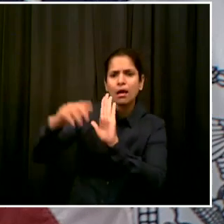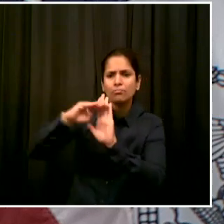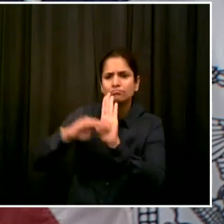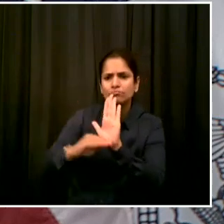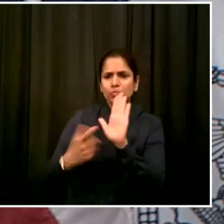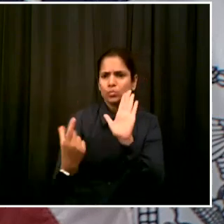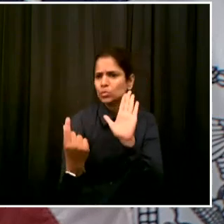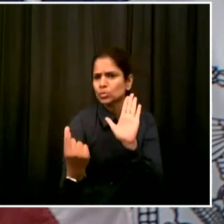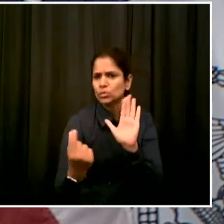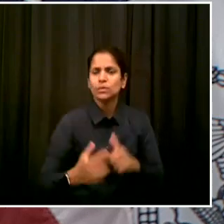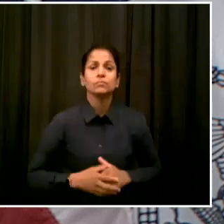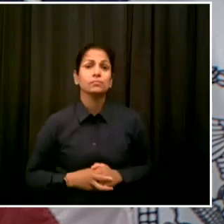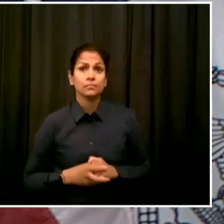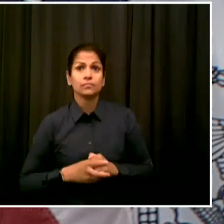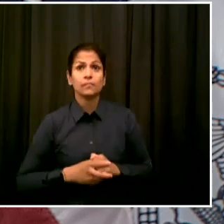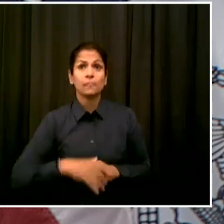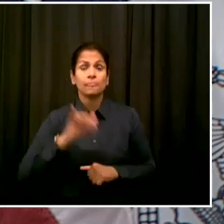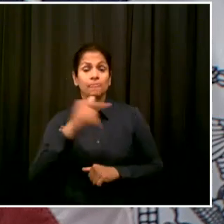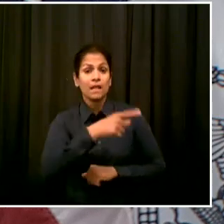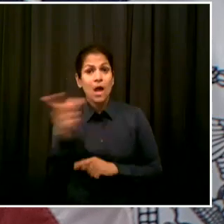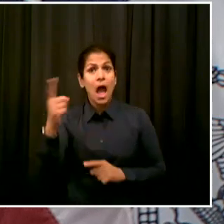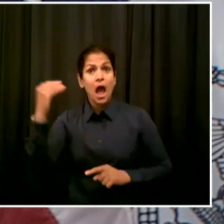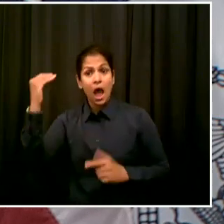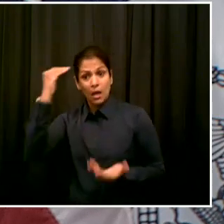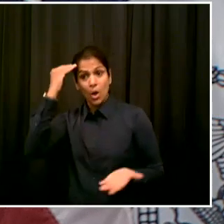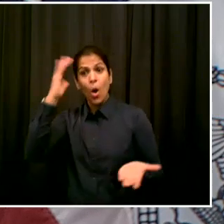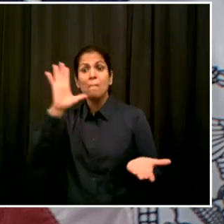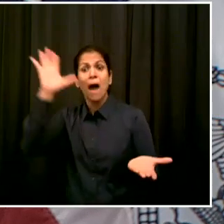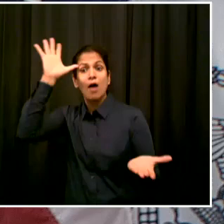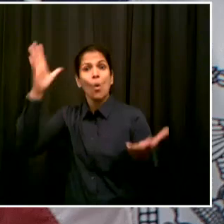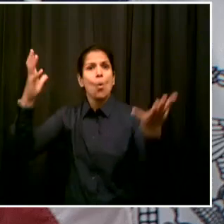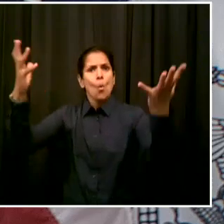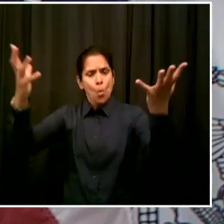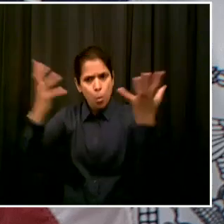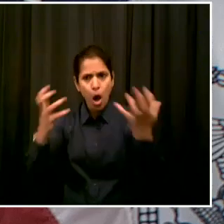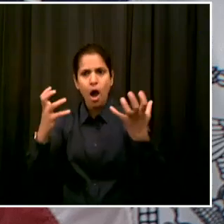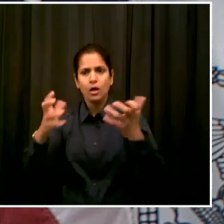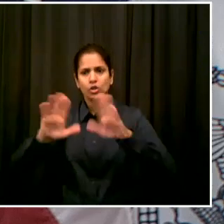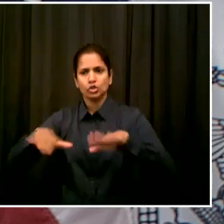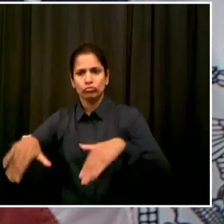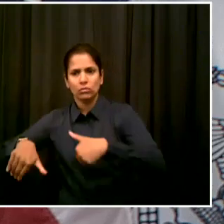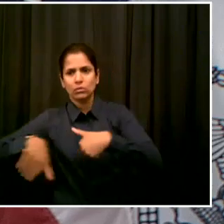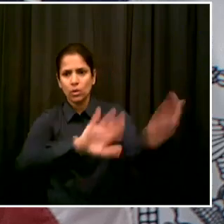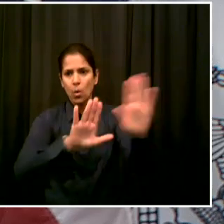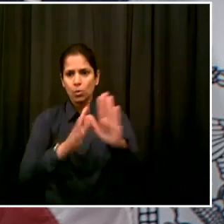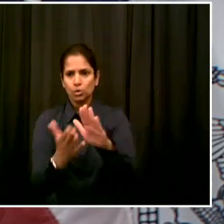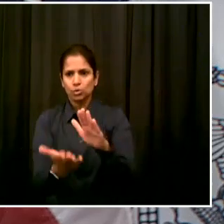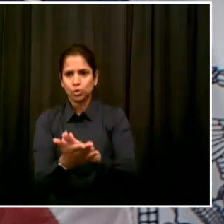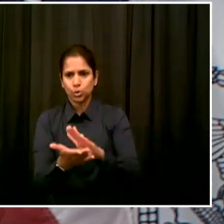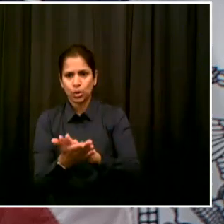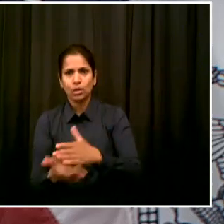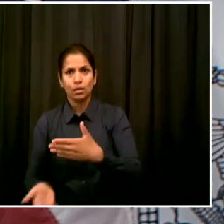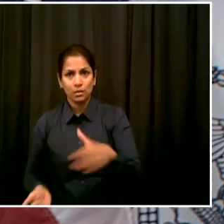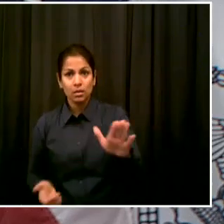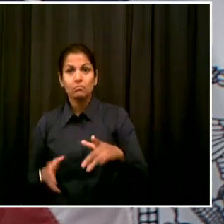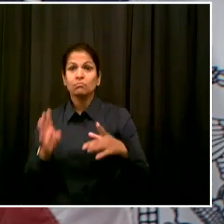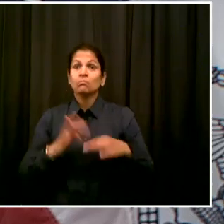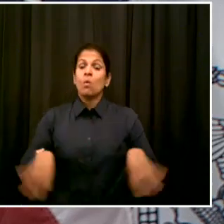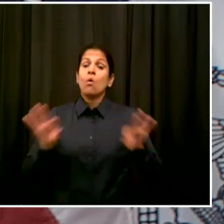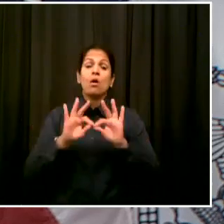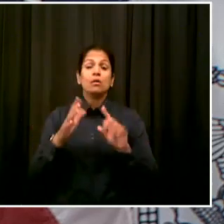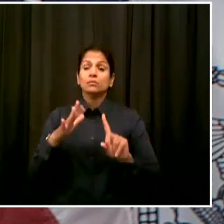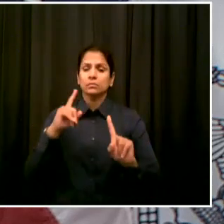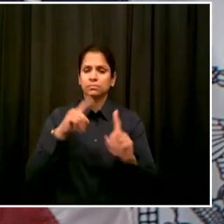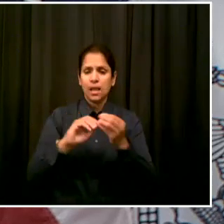are only going to do things that we are convinced are safe and are in the name of the health of everyone in the school